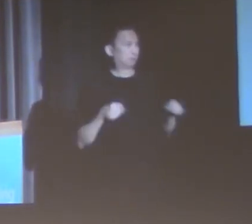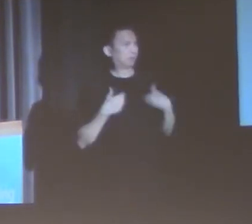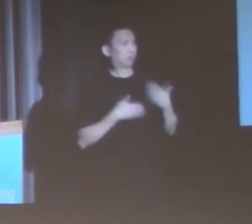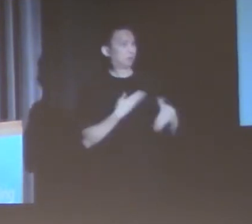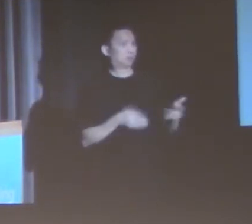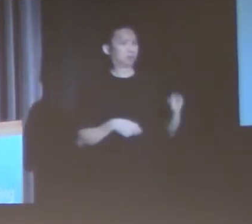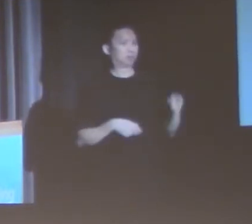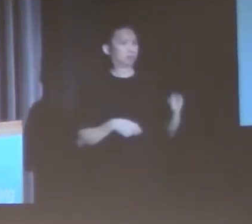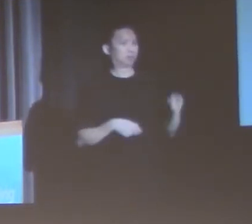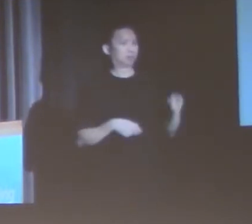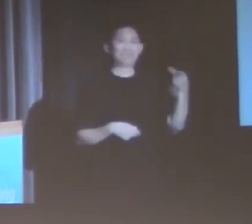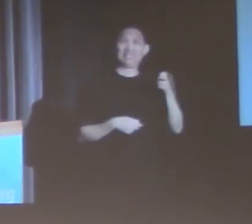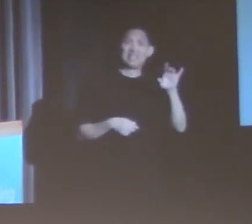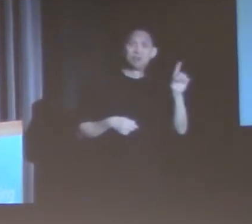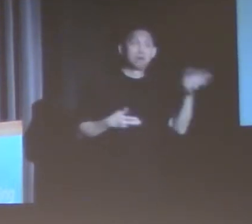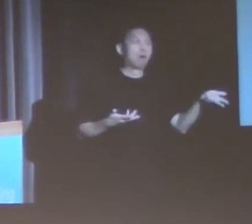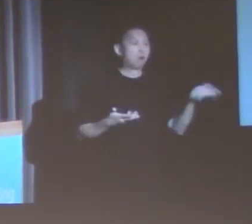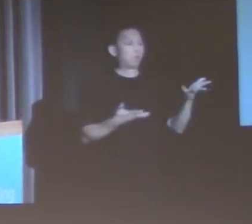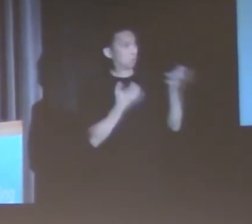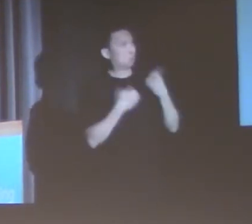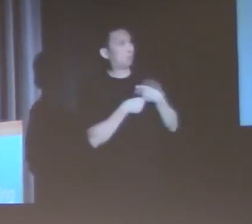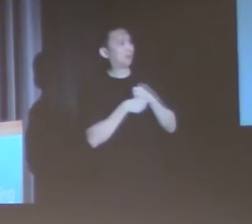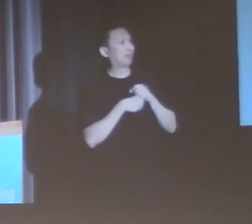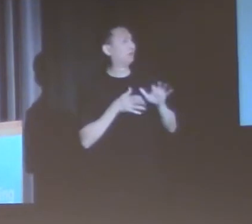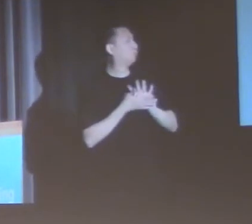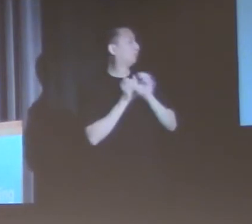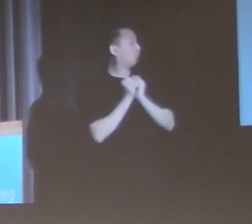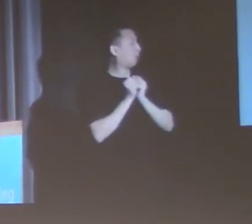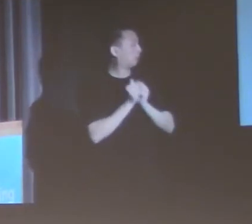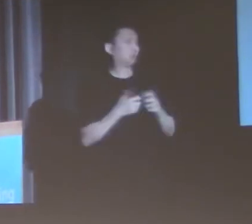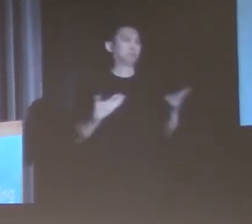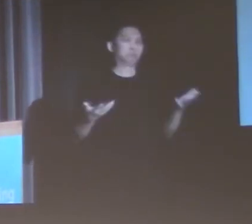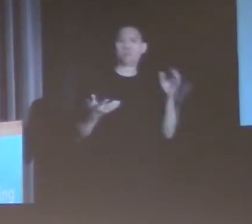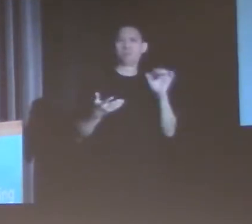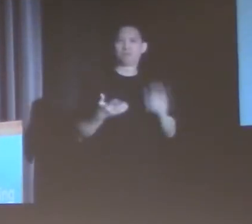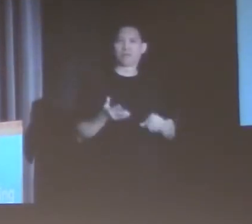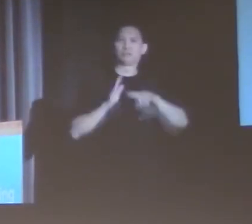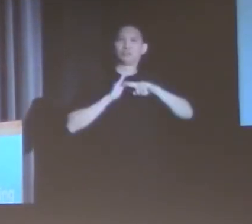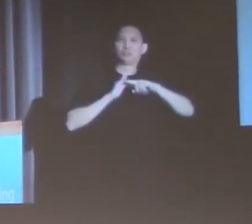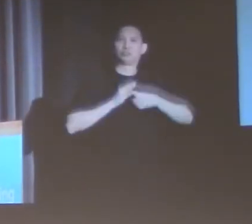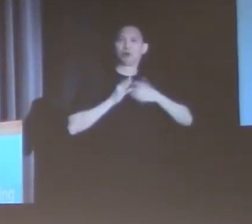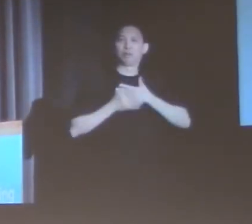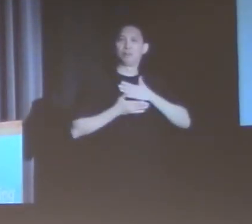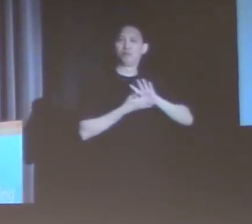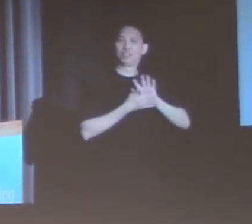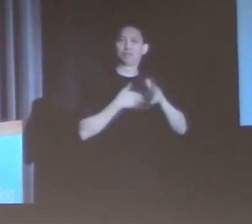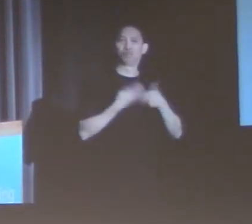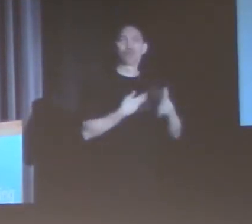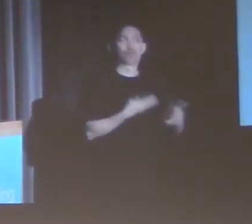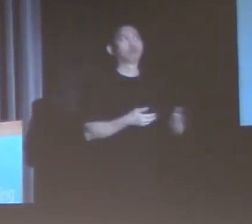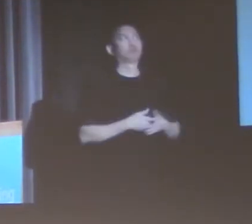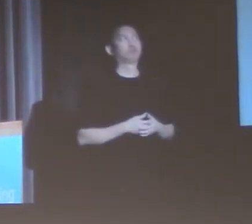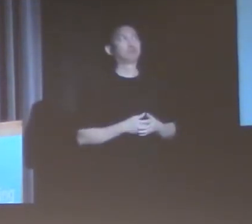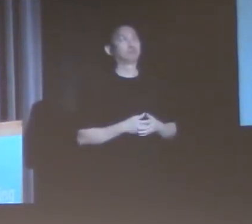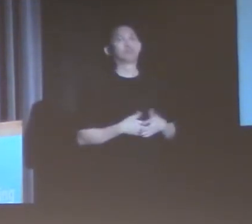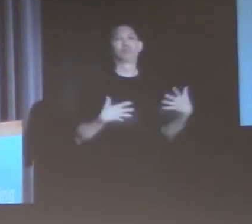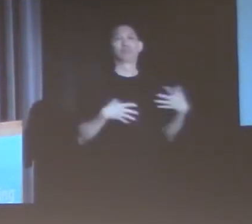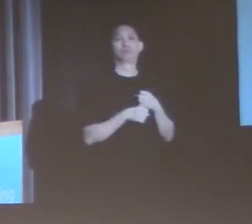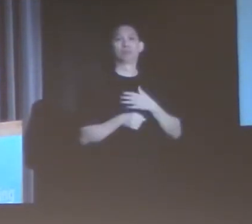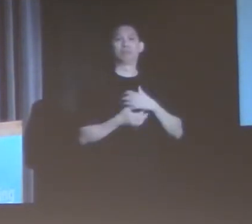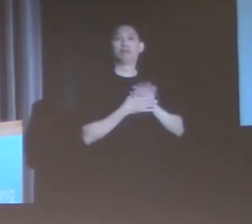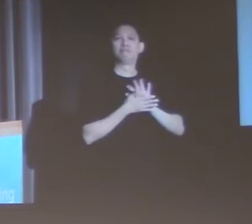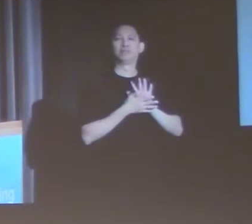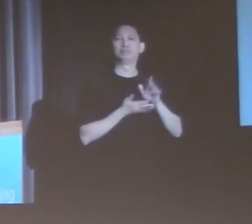to me, and he did want to make this movie. So that's kind of the genesis of the film. And what the film really captures is that relationship and